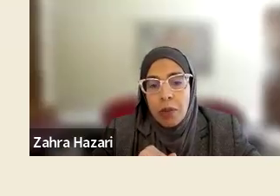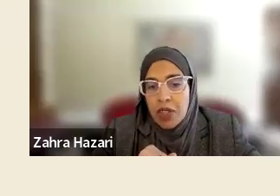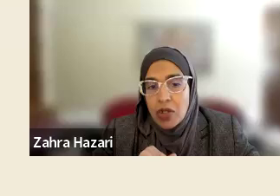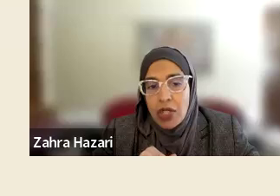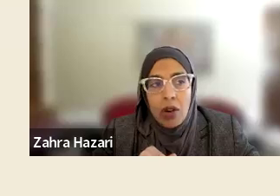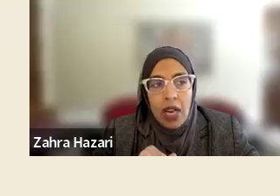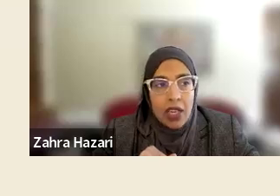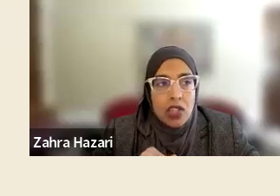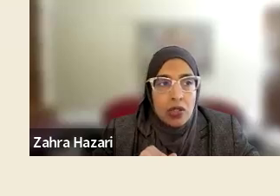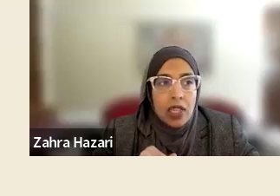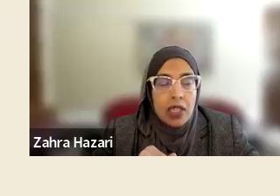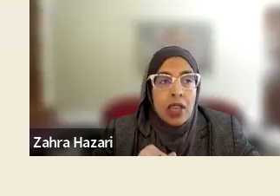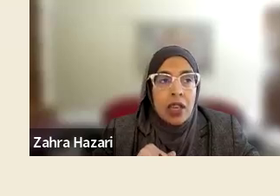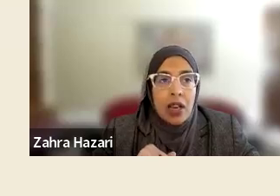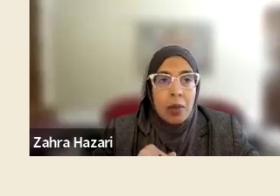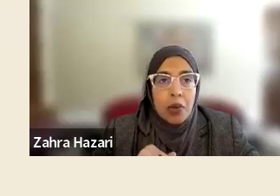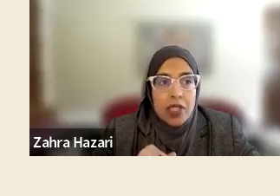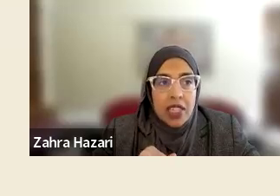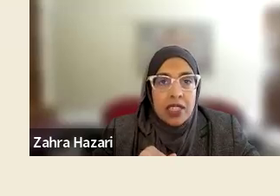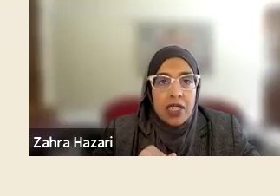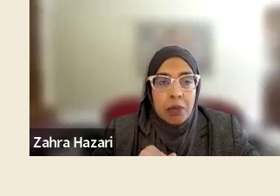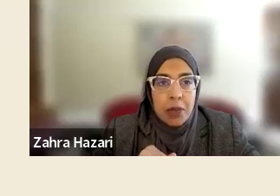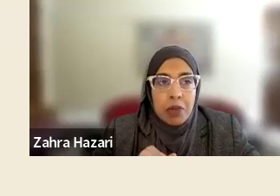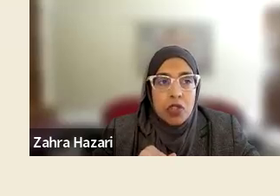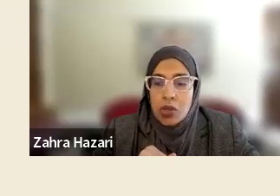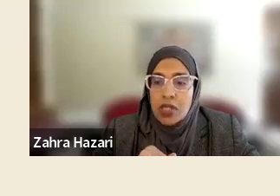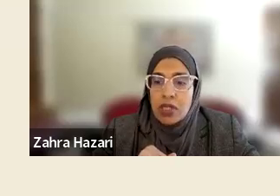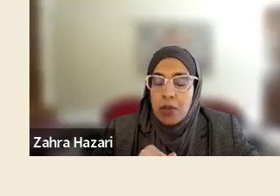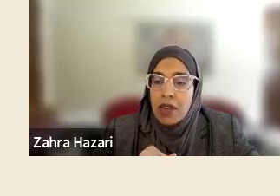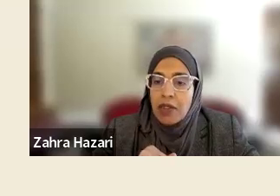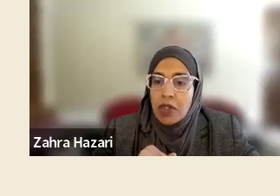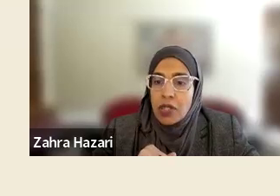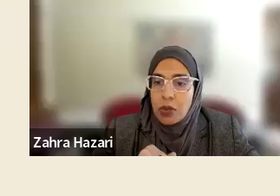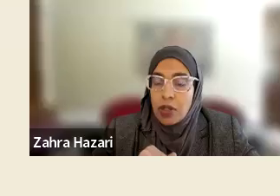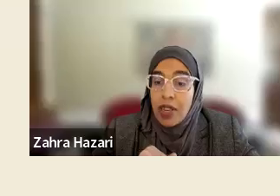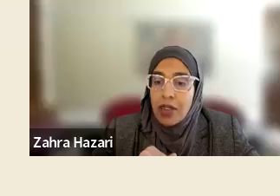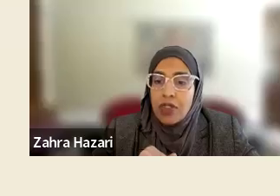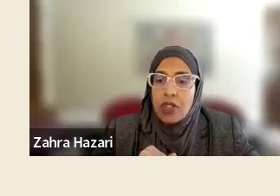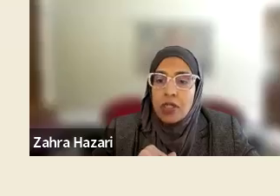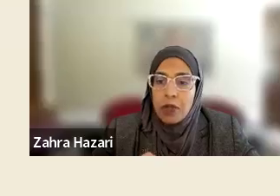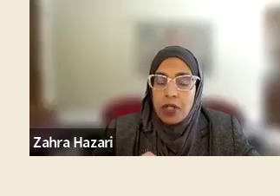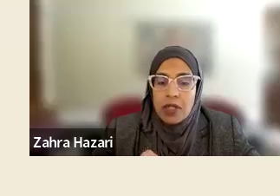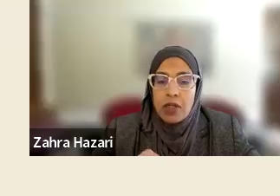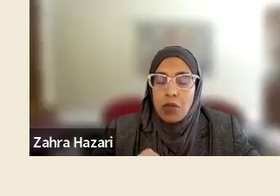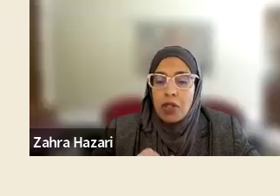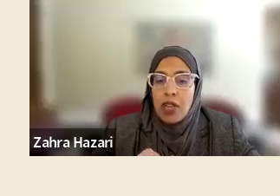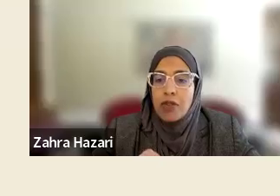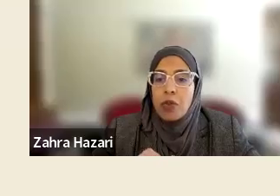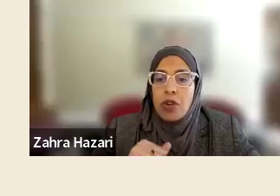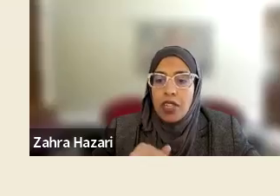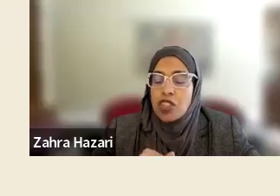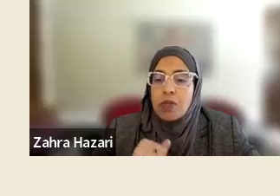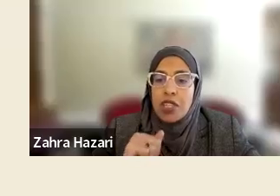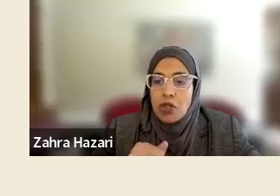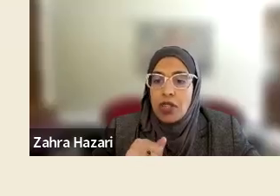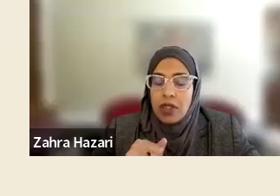that we're measuring are actually predicting people's choices and behaviors in real life and their experiences in real life. And